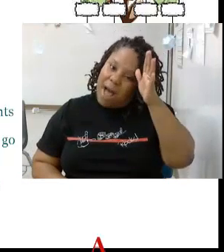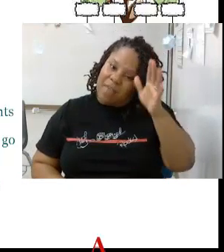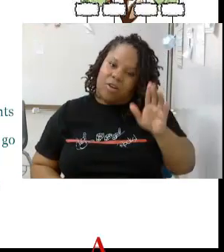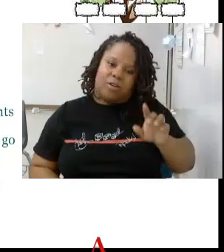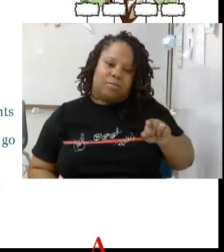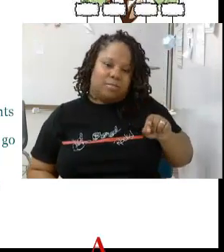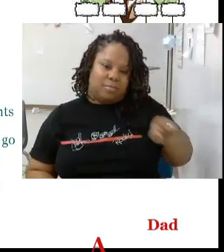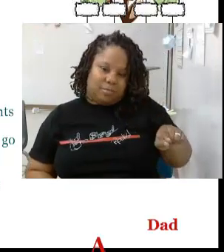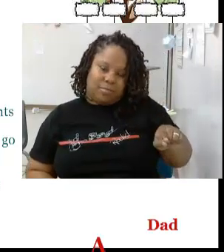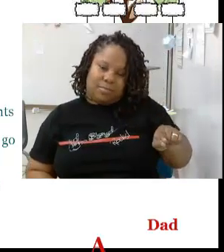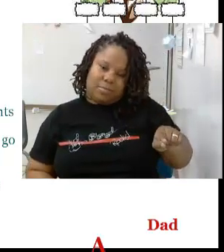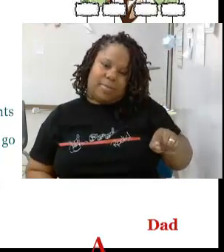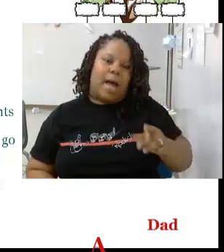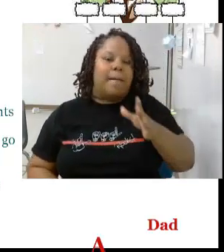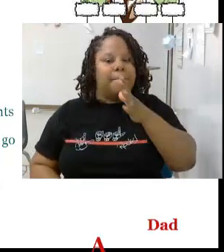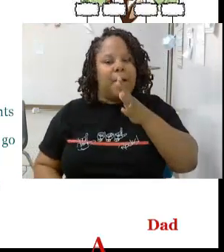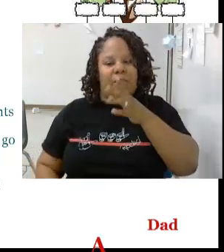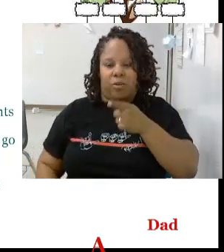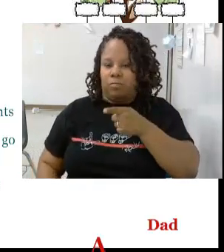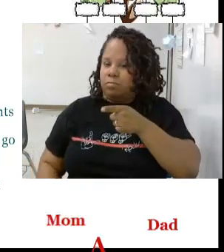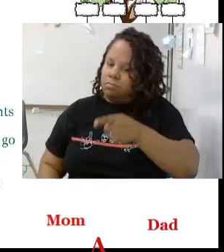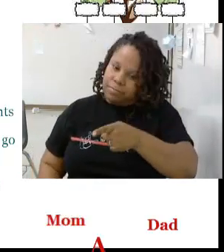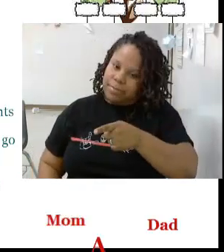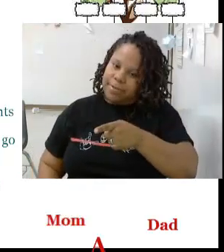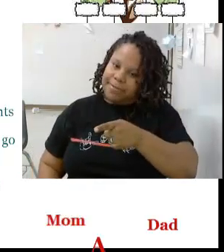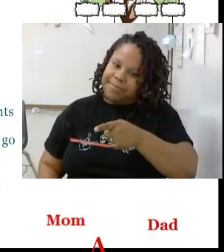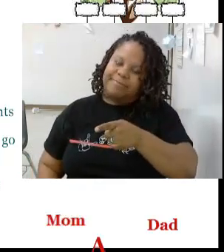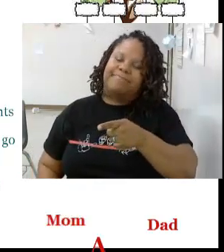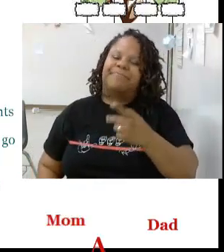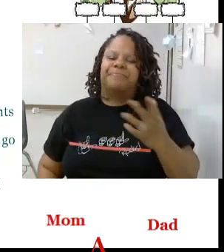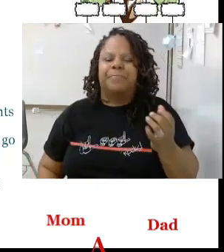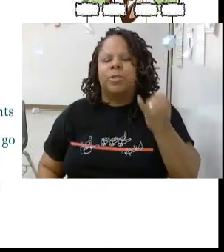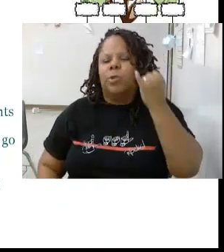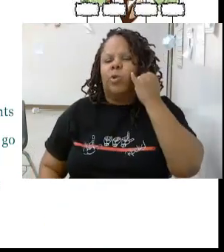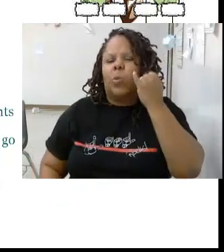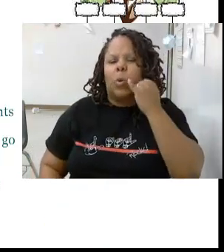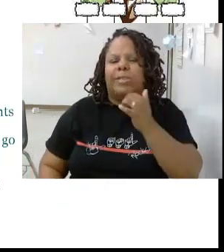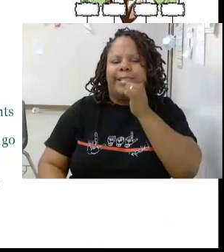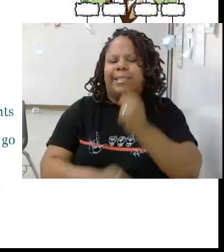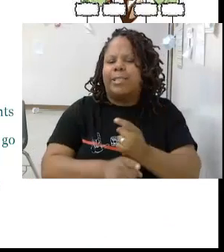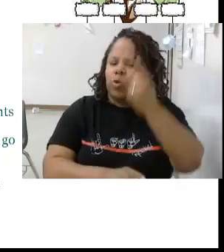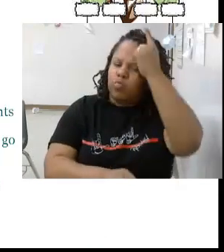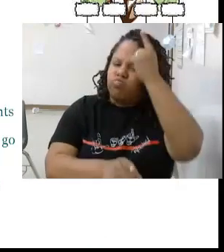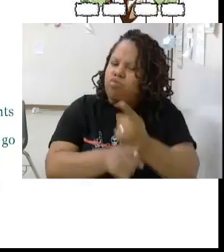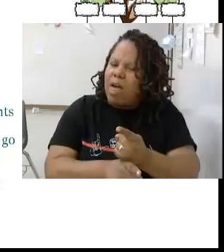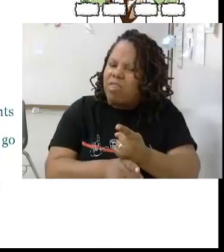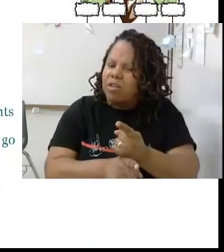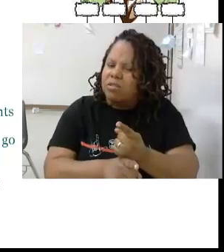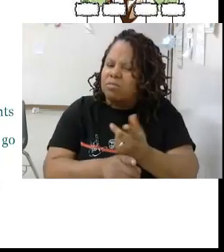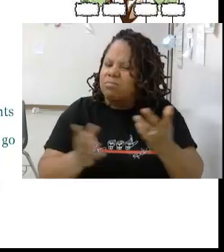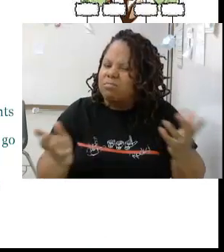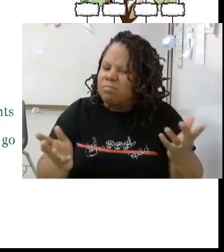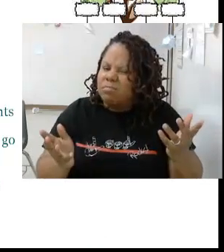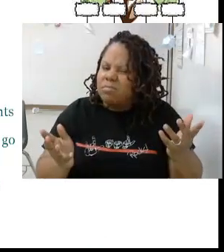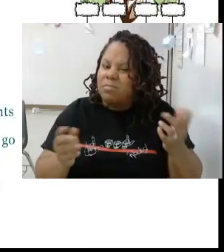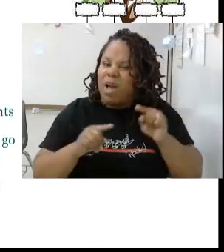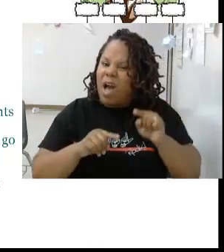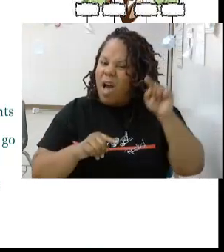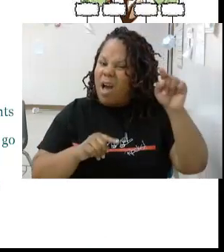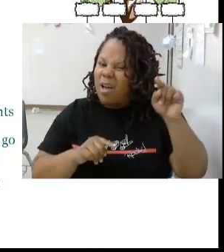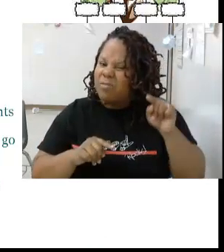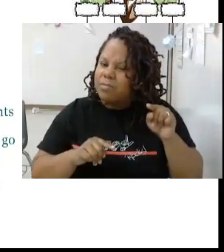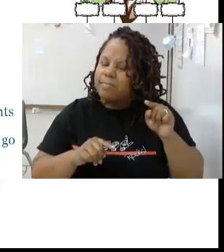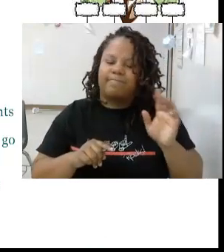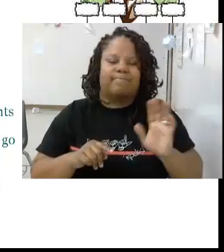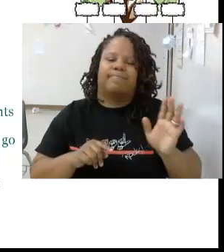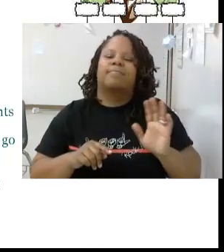father's side to left of point A, and then the mother's side to the right. Now, when you're talking about siblings, you're going to sides.